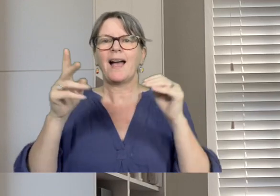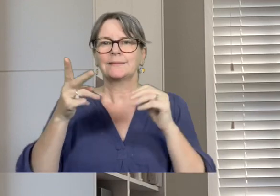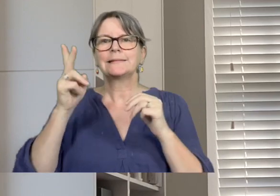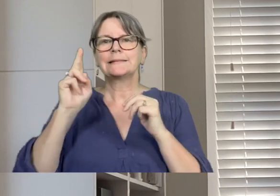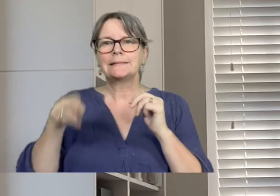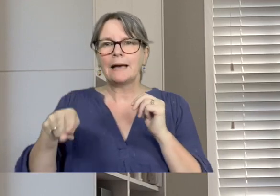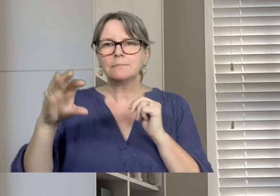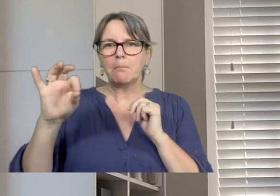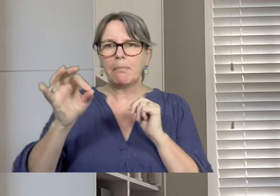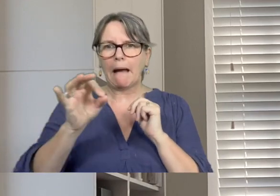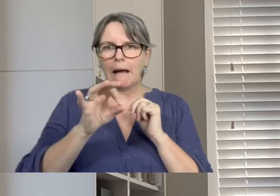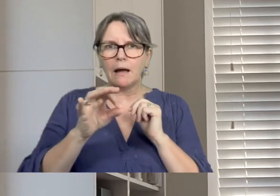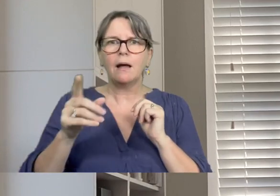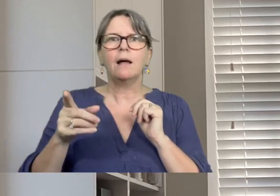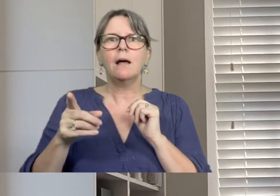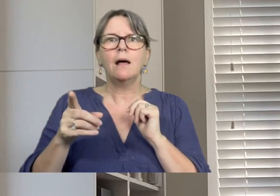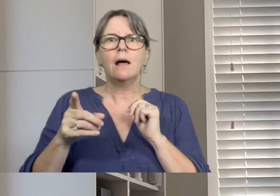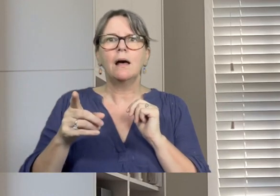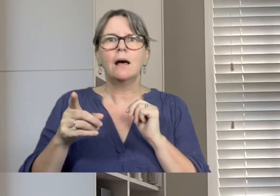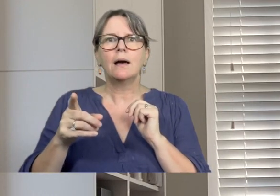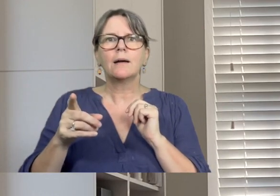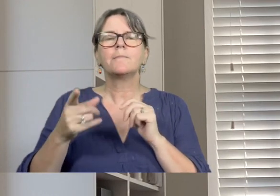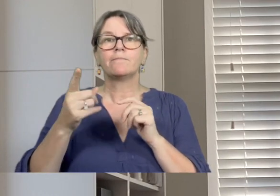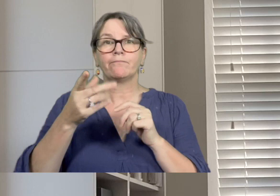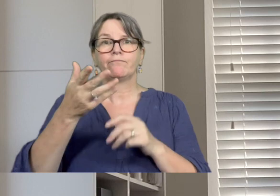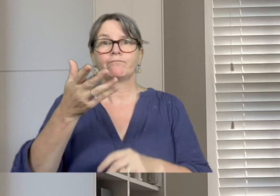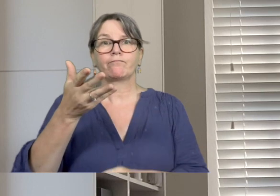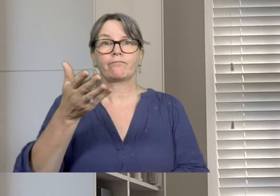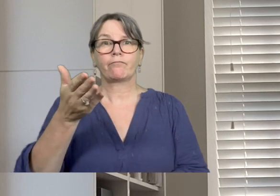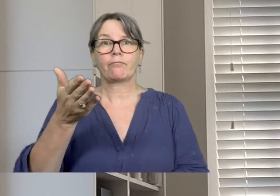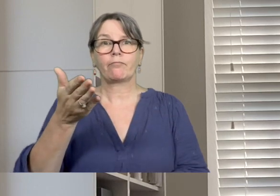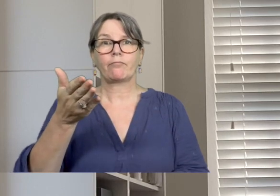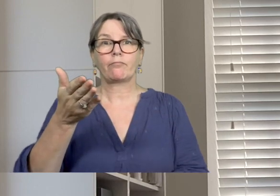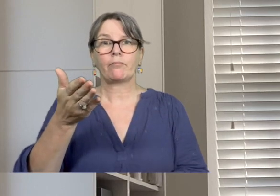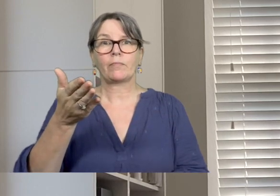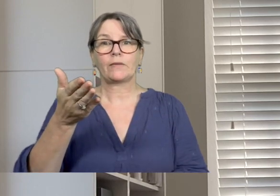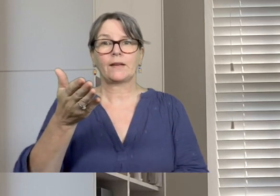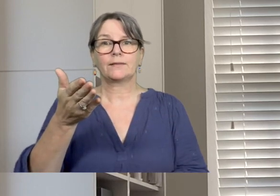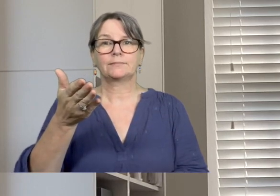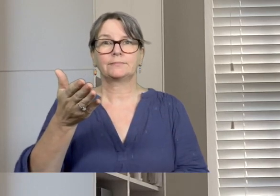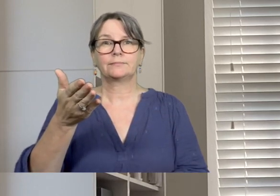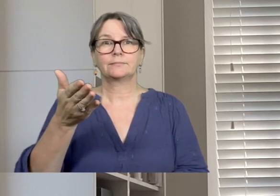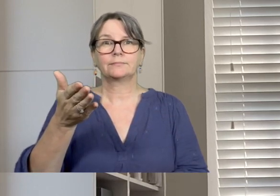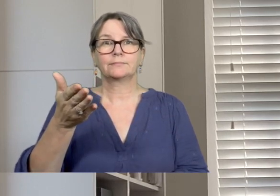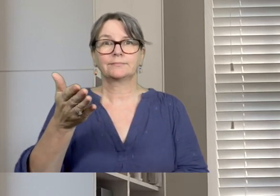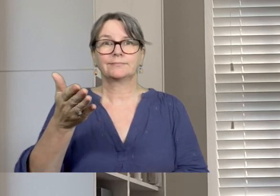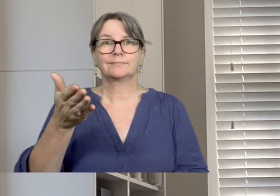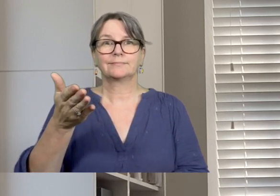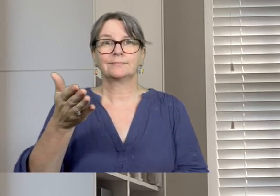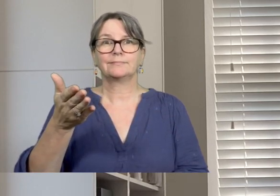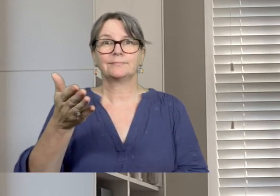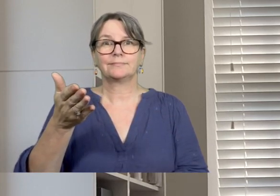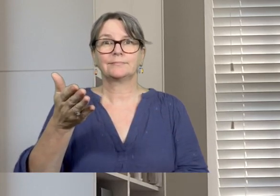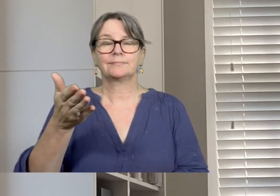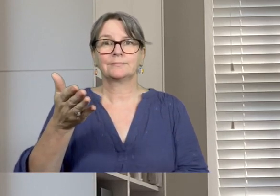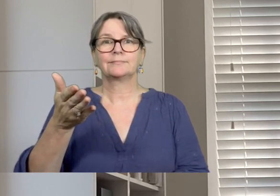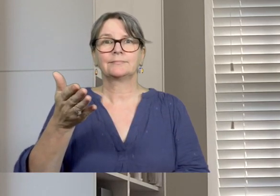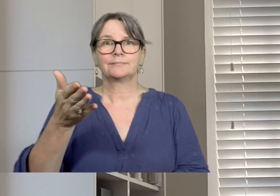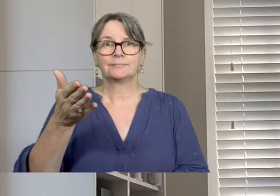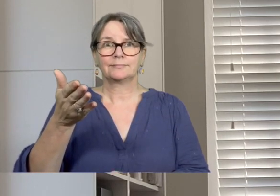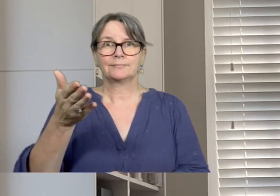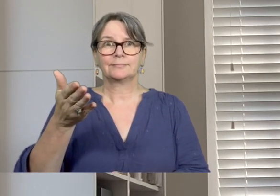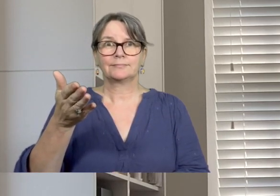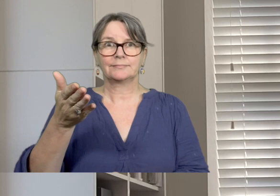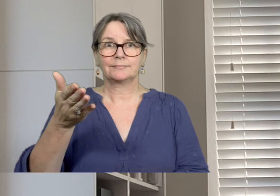for. Fingers are coming up as well. So with dead bug, we move the arms and the legs independently, trying to keep everything nice